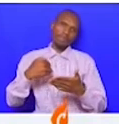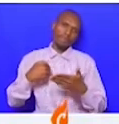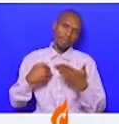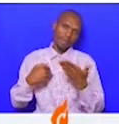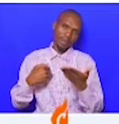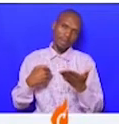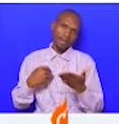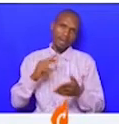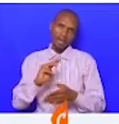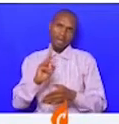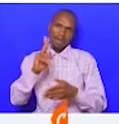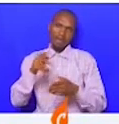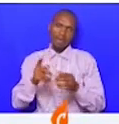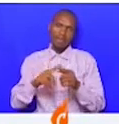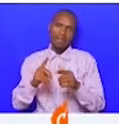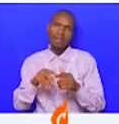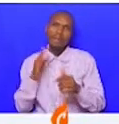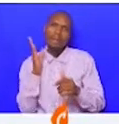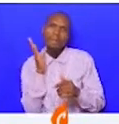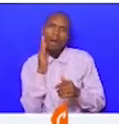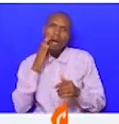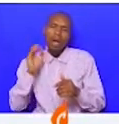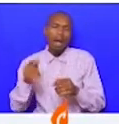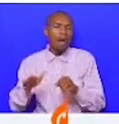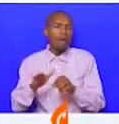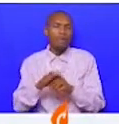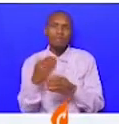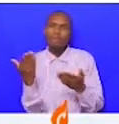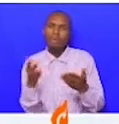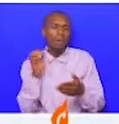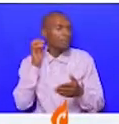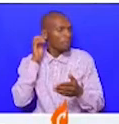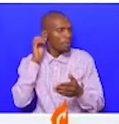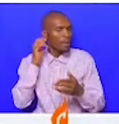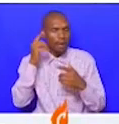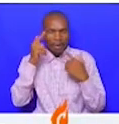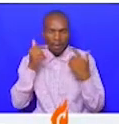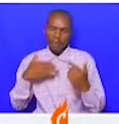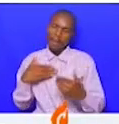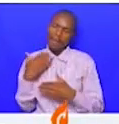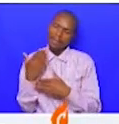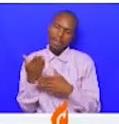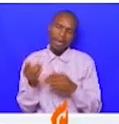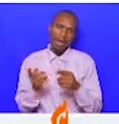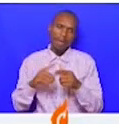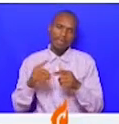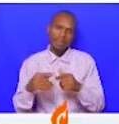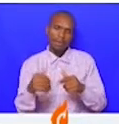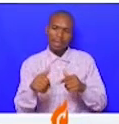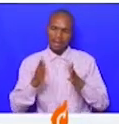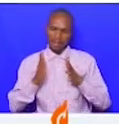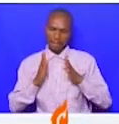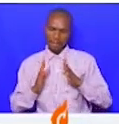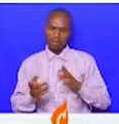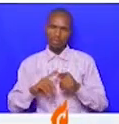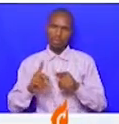bi natonya to aki simore mo speaker mo ko igwa bire ro binge mune igaki no ndo ranje go ba mentere igore